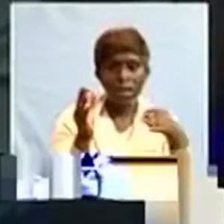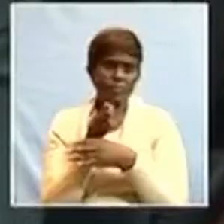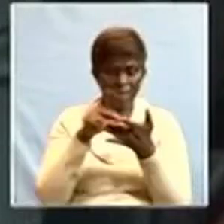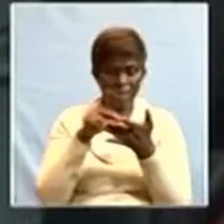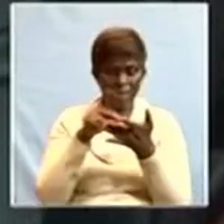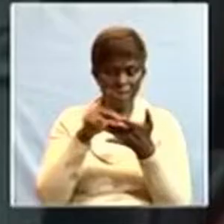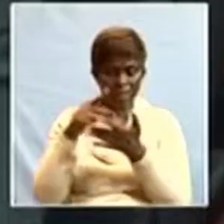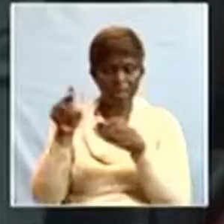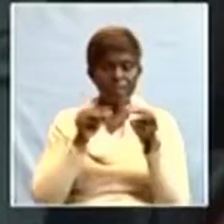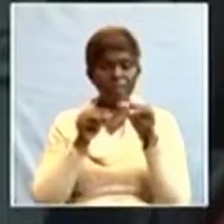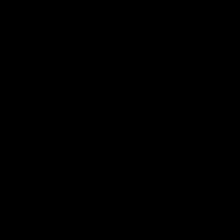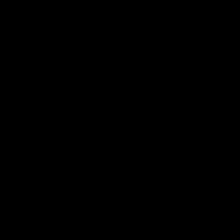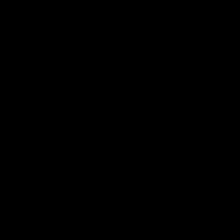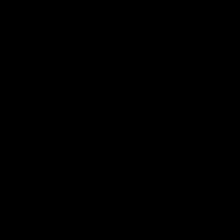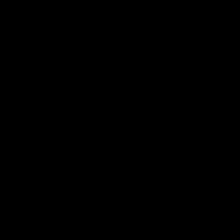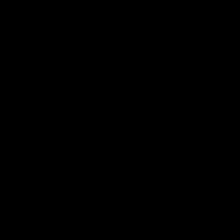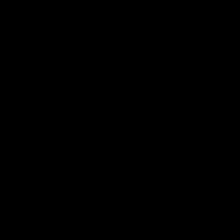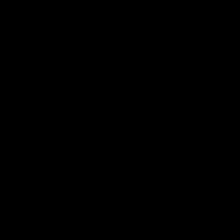point managers